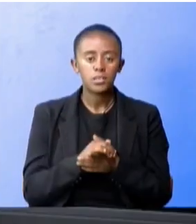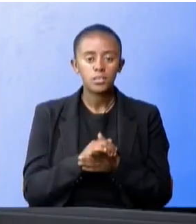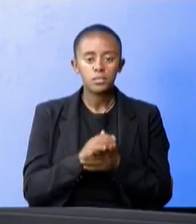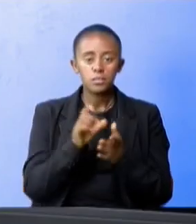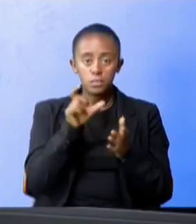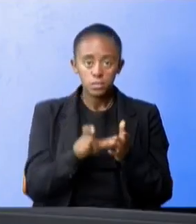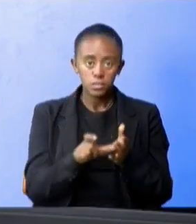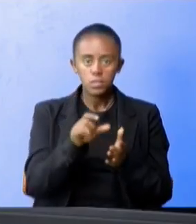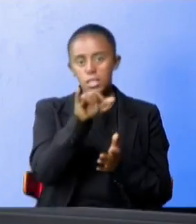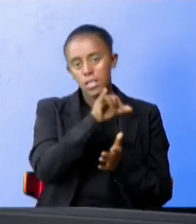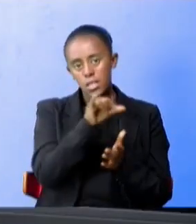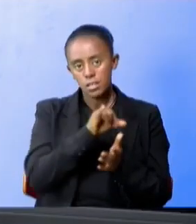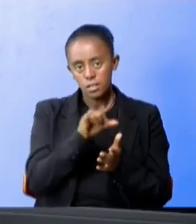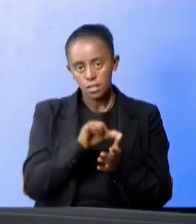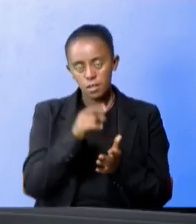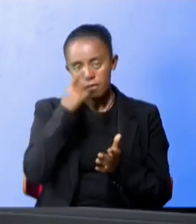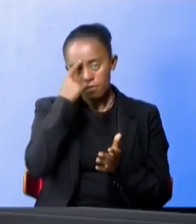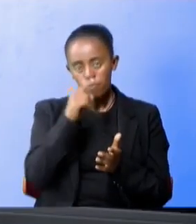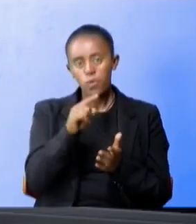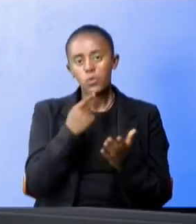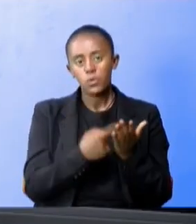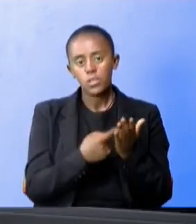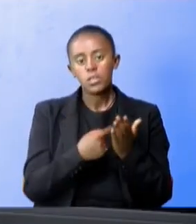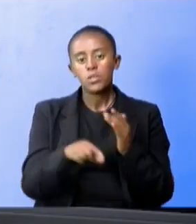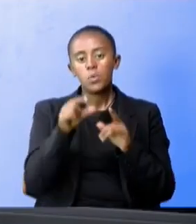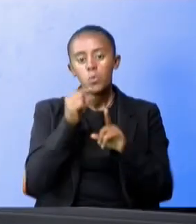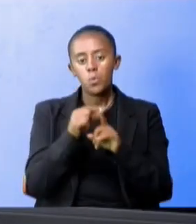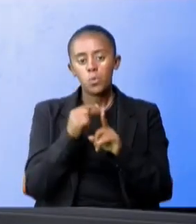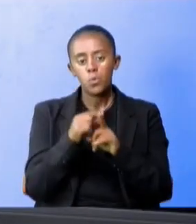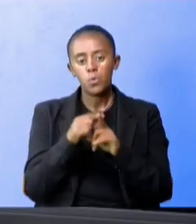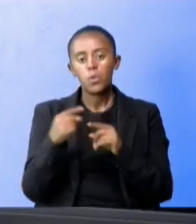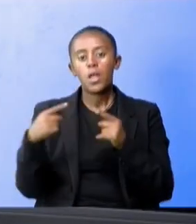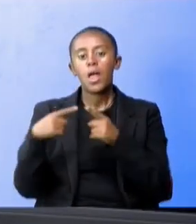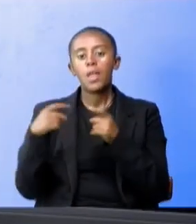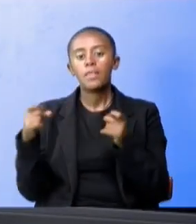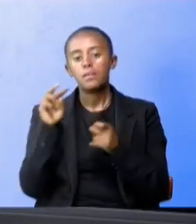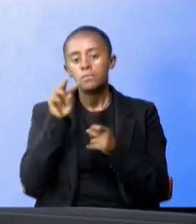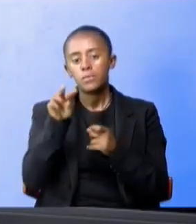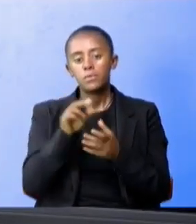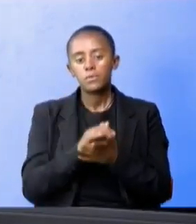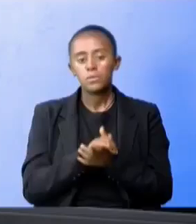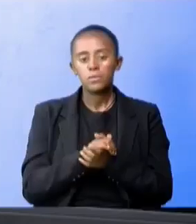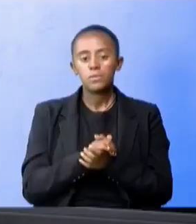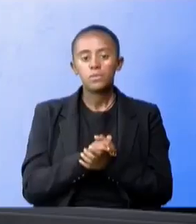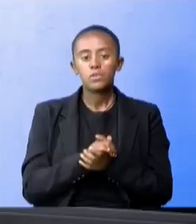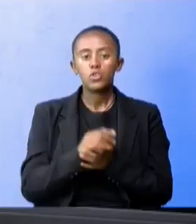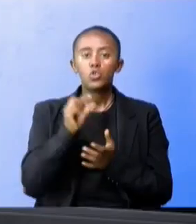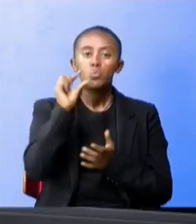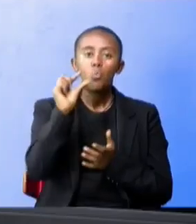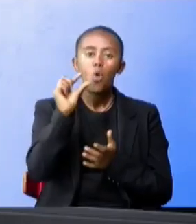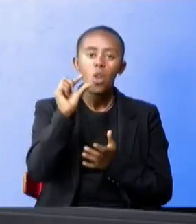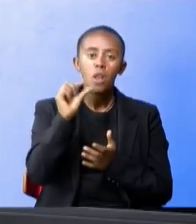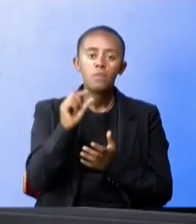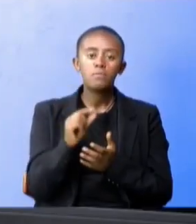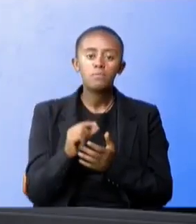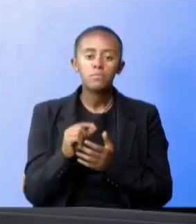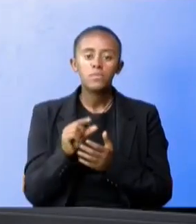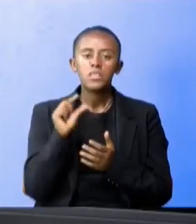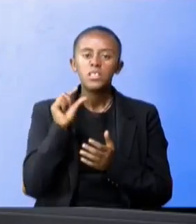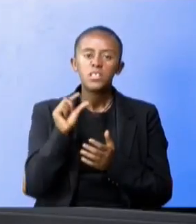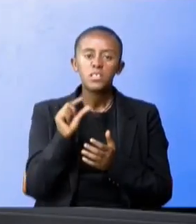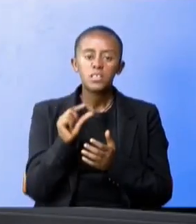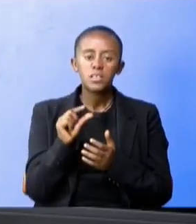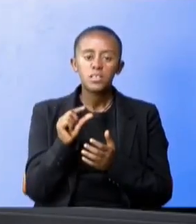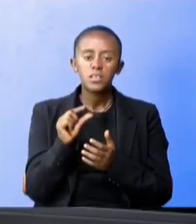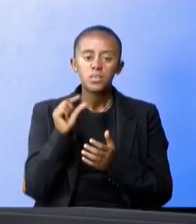are all the synonyms for these words. What about their antonyms? Small. So what is the